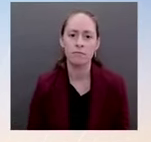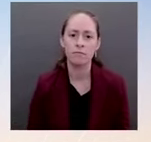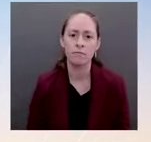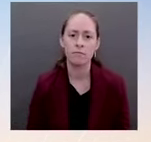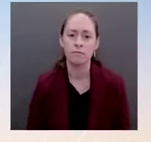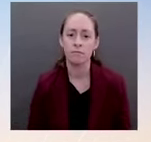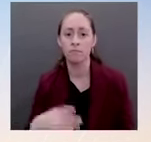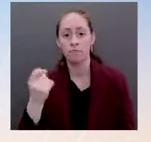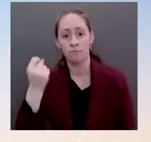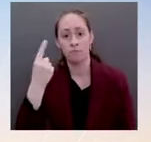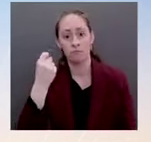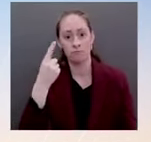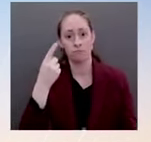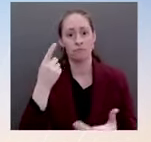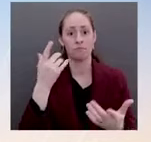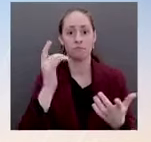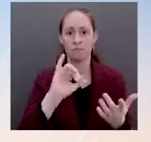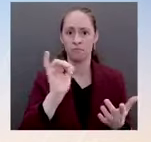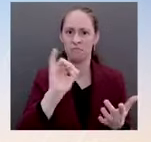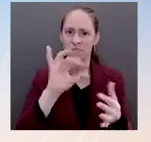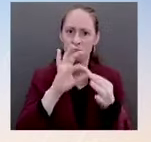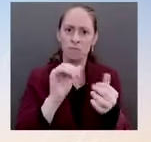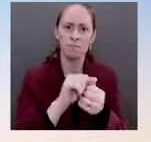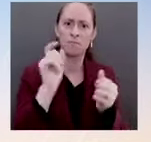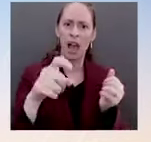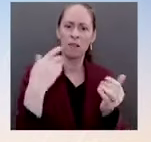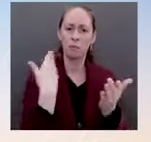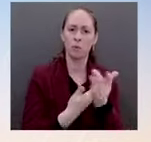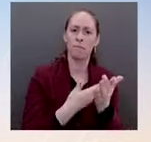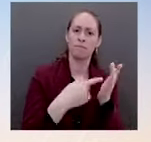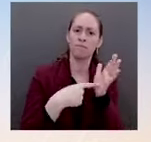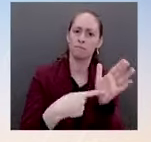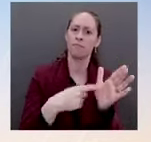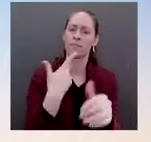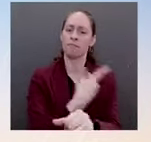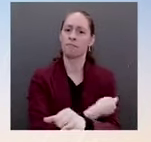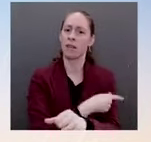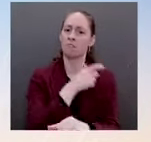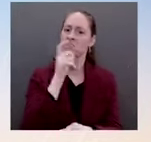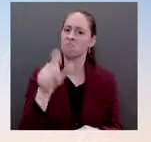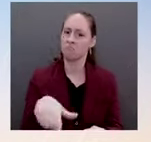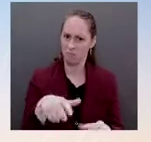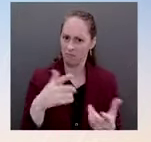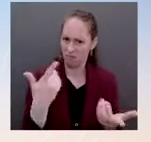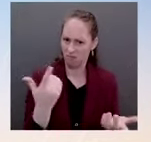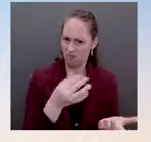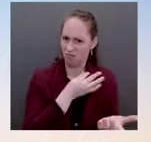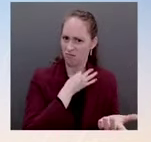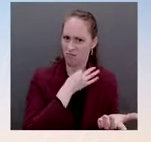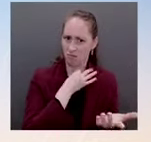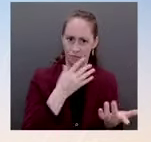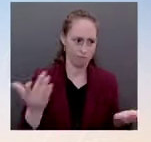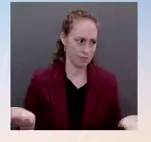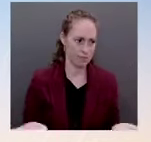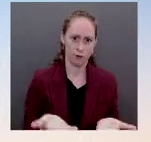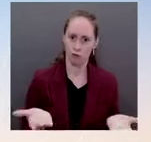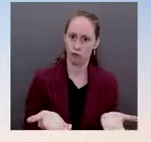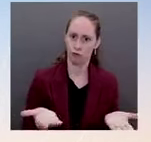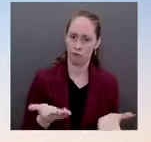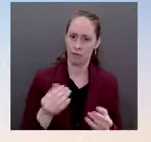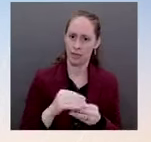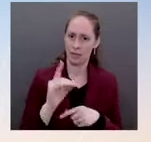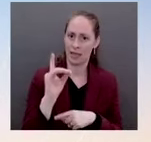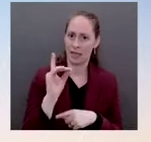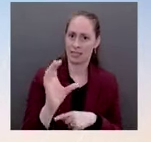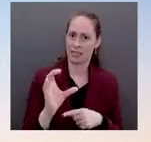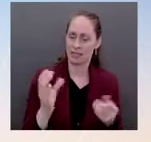House campus is in Washington, D.C., obviously, like, affected by the metrics that are around in terms of case